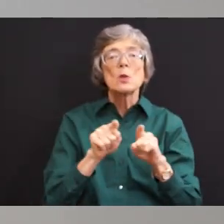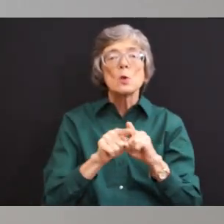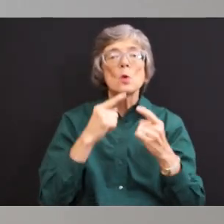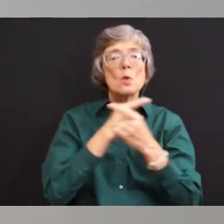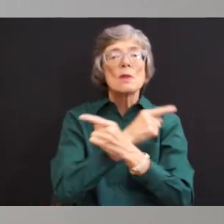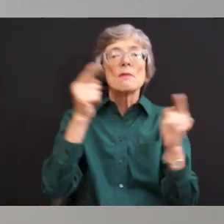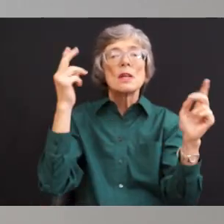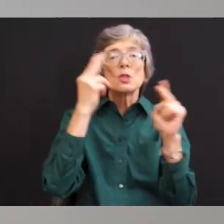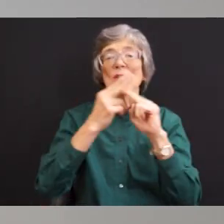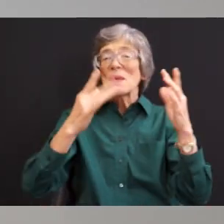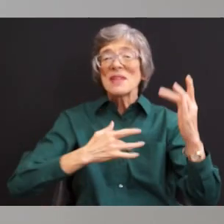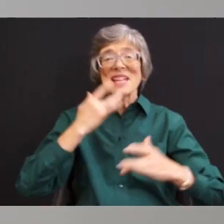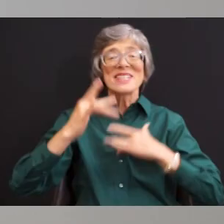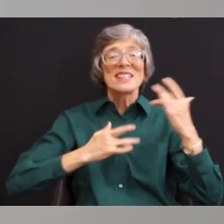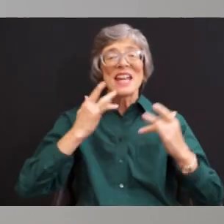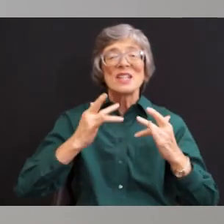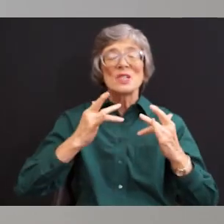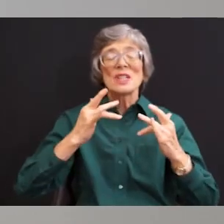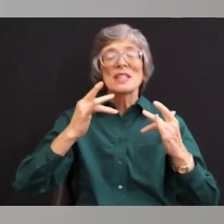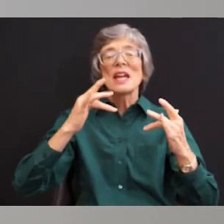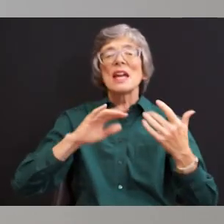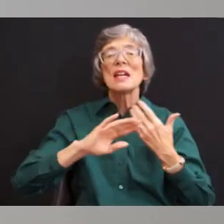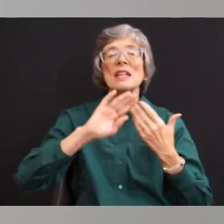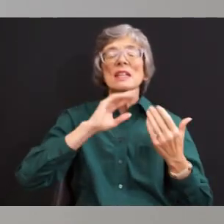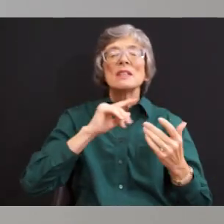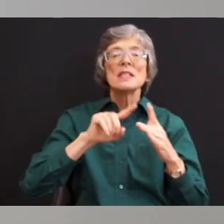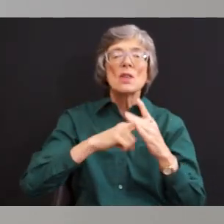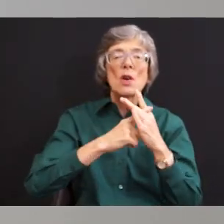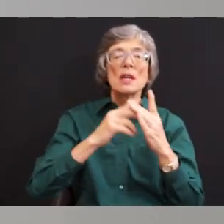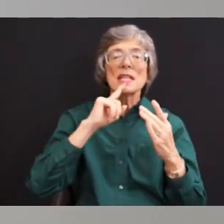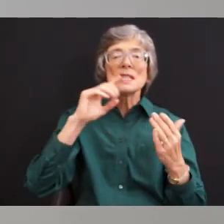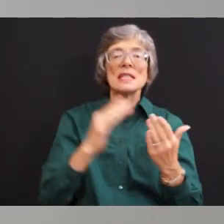exaltation, giving voice to every creature under heaven as we acclaim.